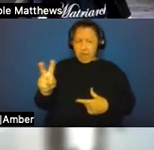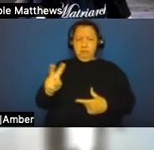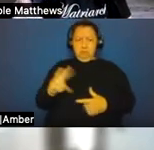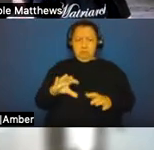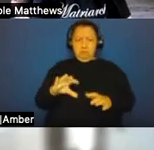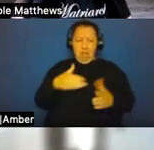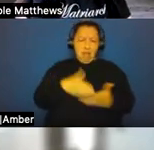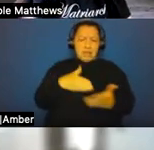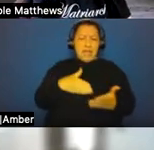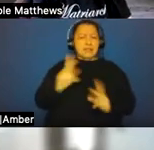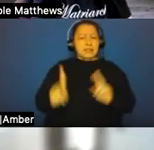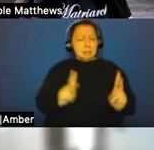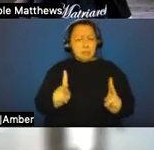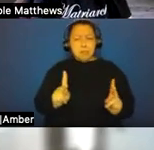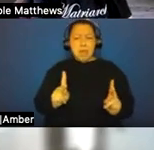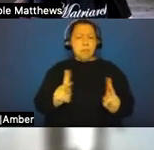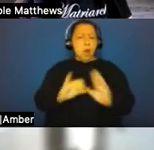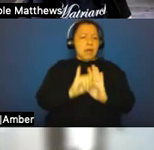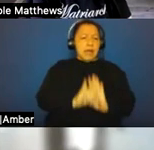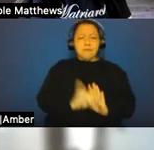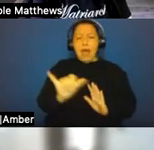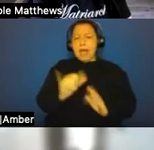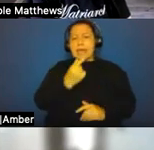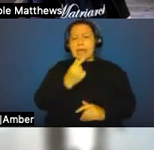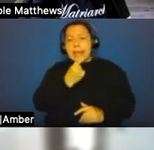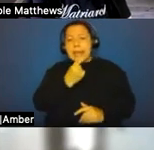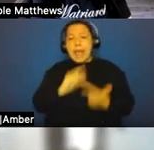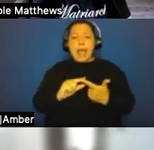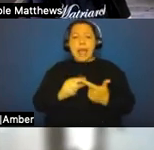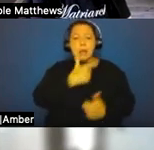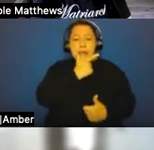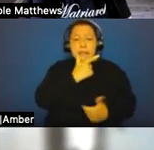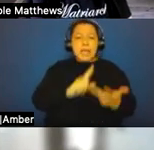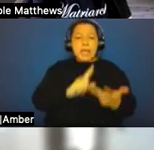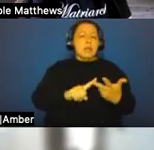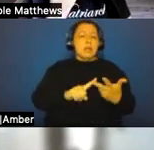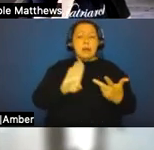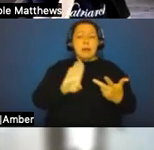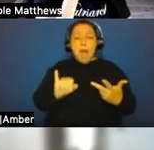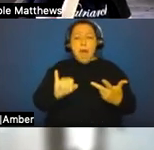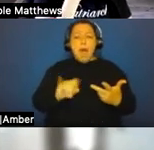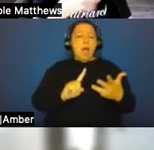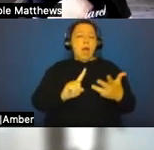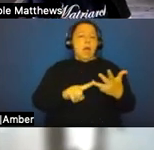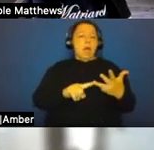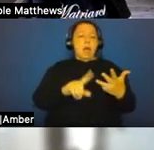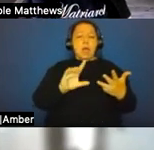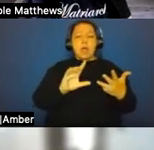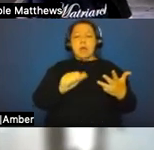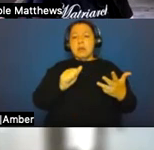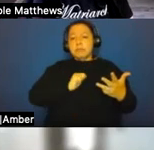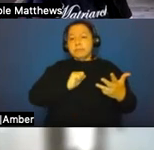people who identify as gay or lesbian or bisexual or trans as a way